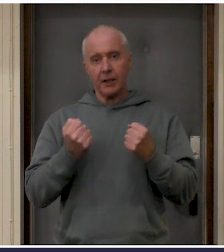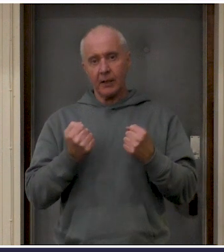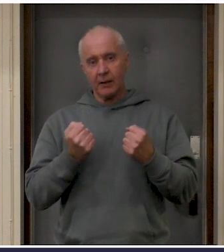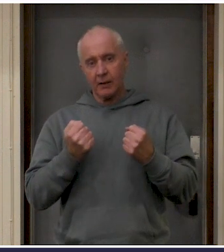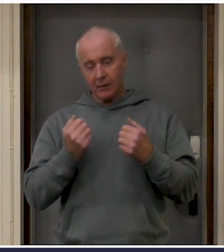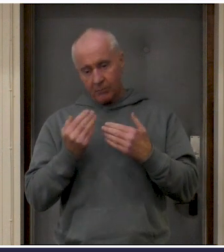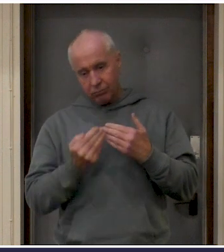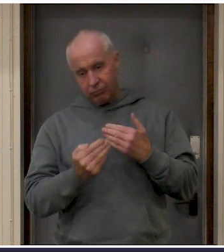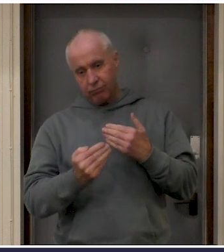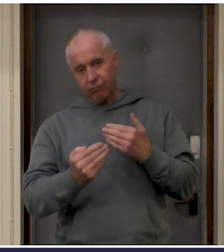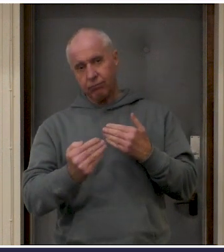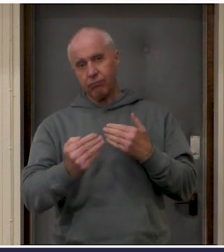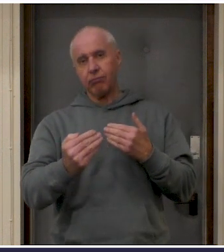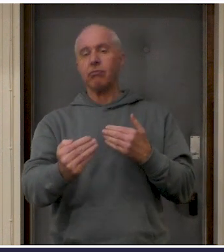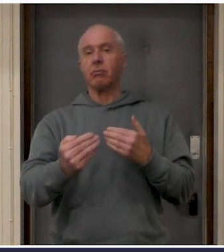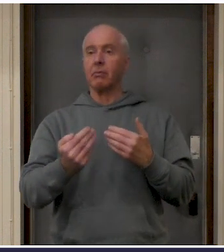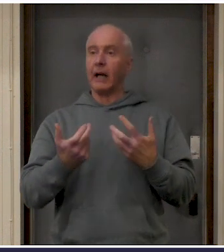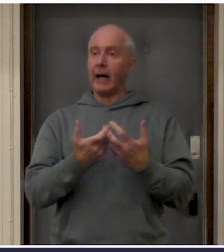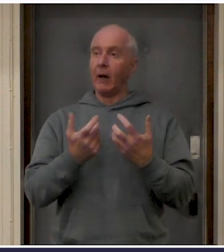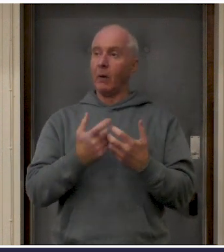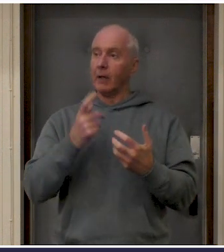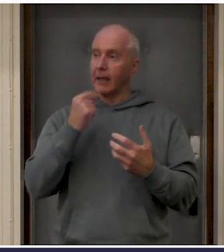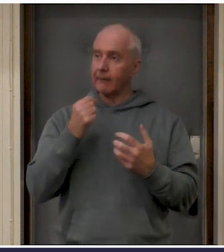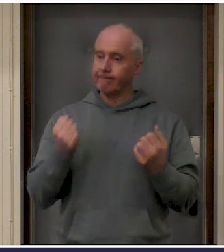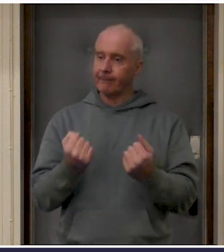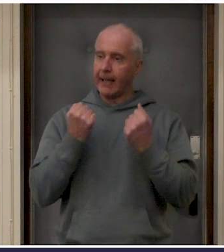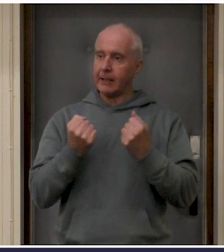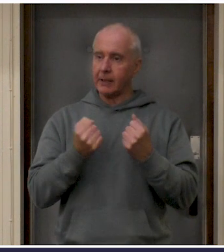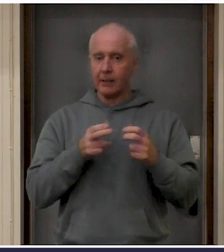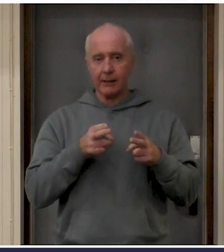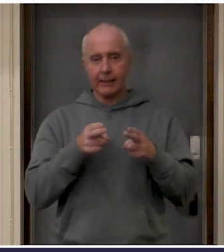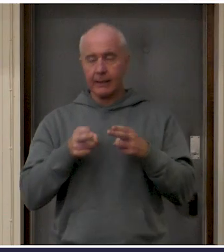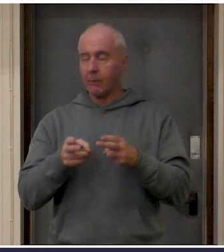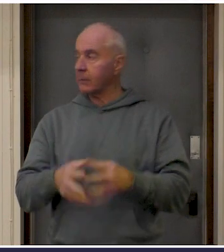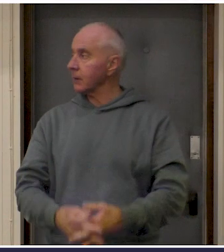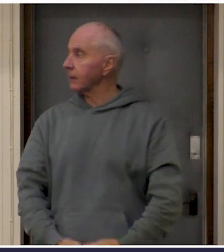power, and how that can play a part in energy systems.